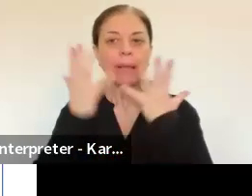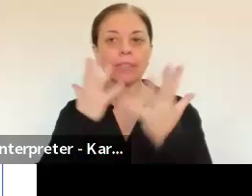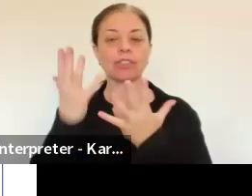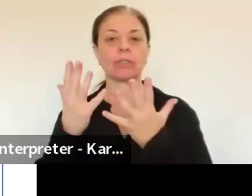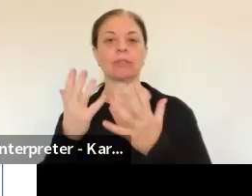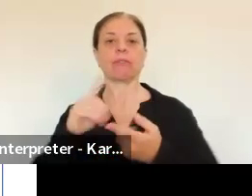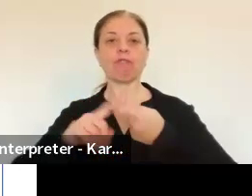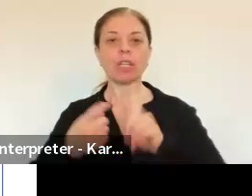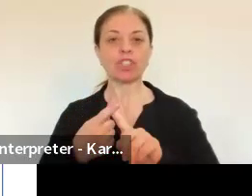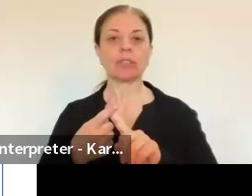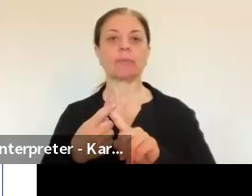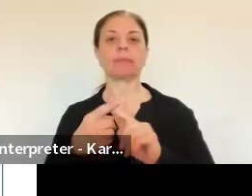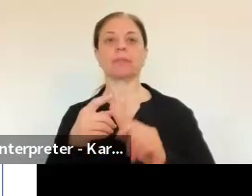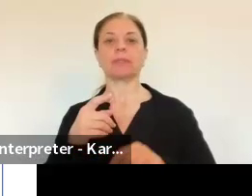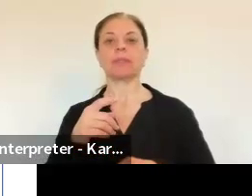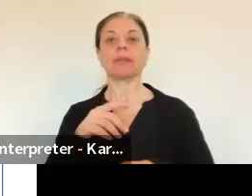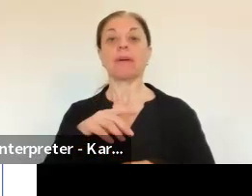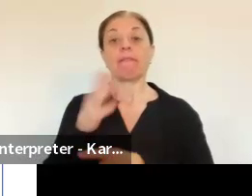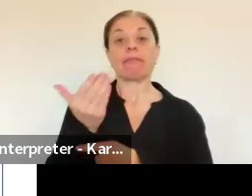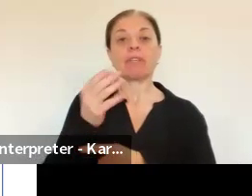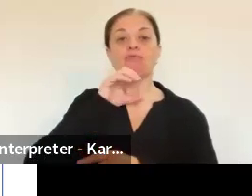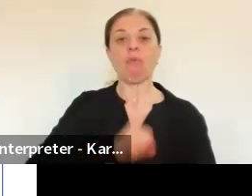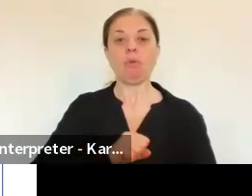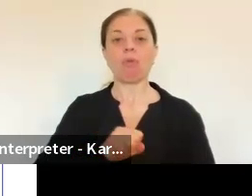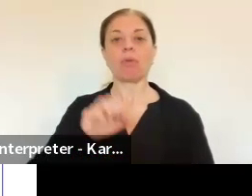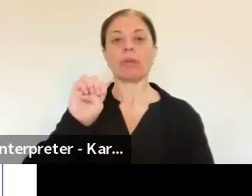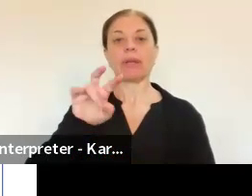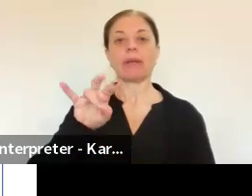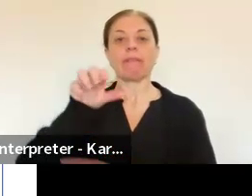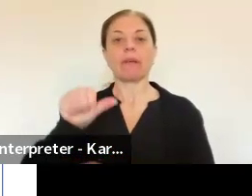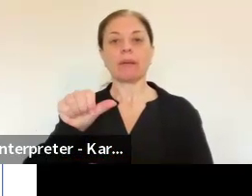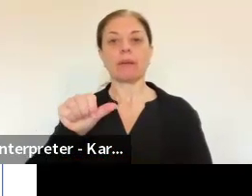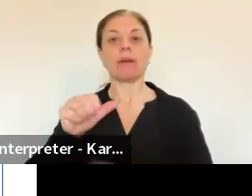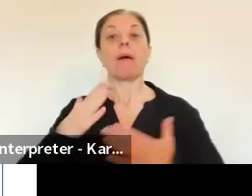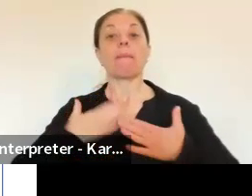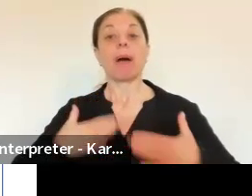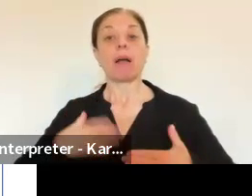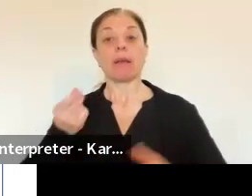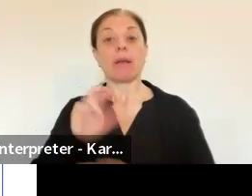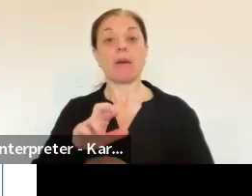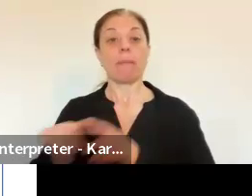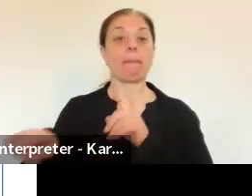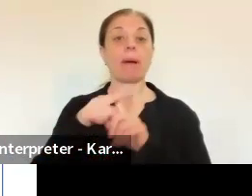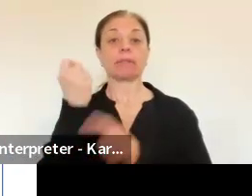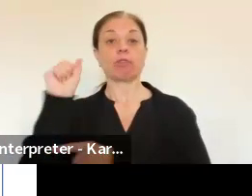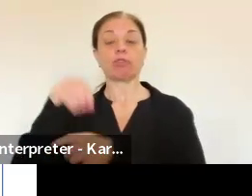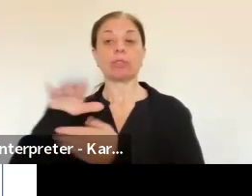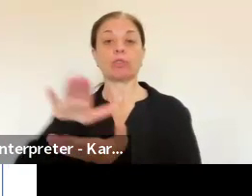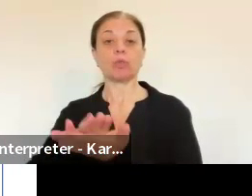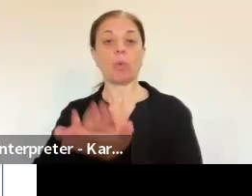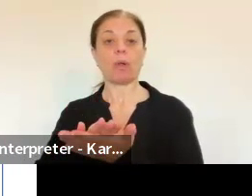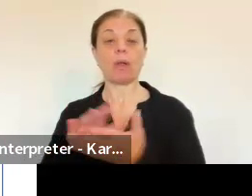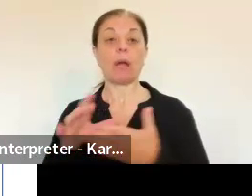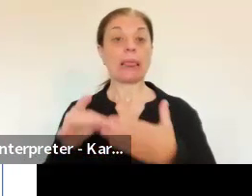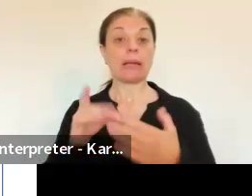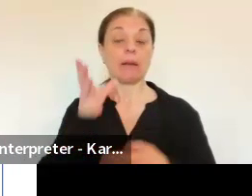all-consuming friendships of 15-year-old Evia as she leads a body hair positive revolution at her school. Leading a